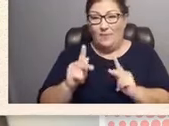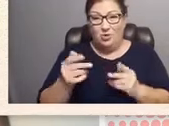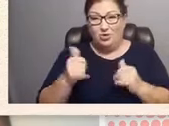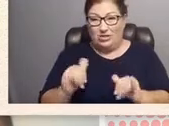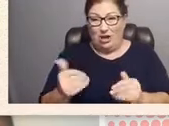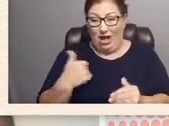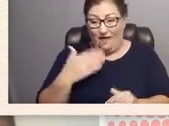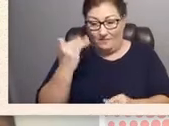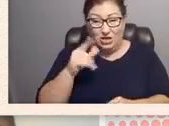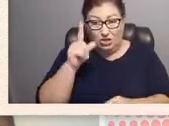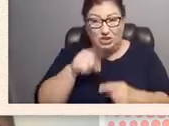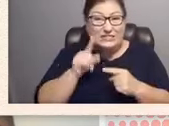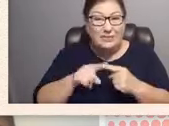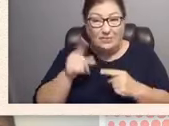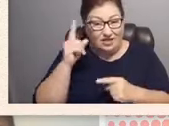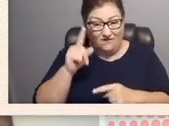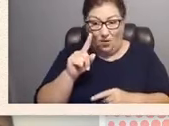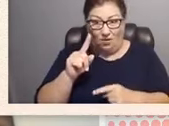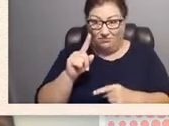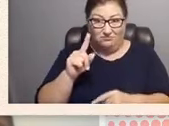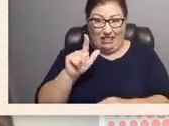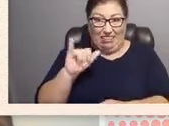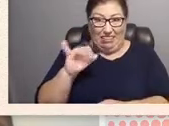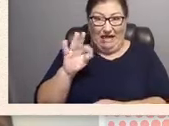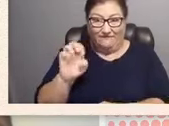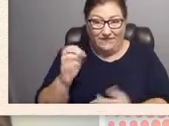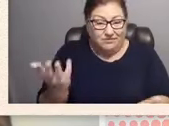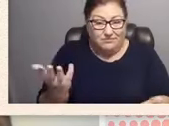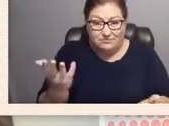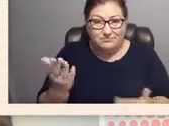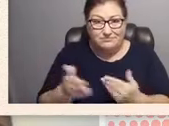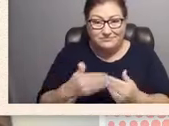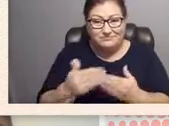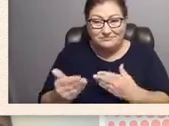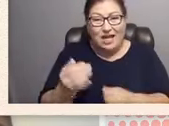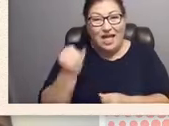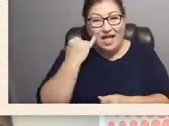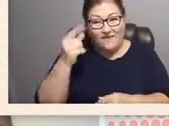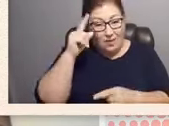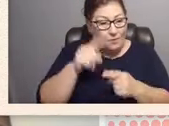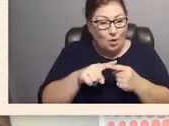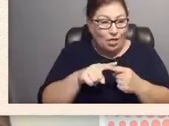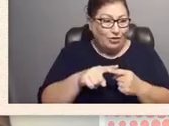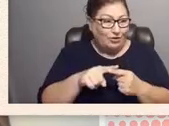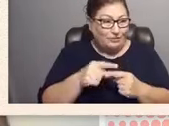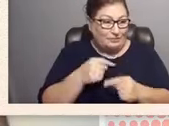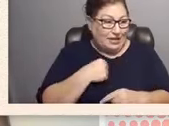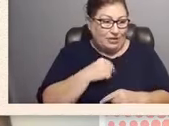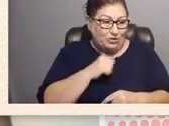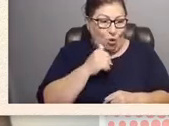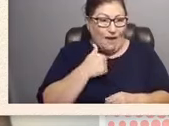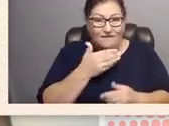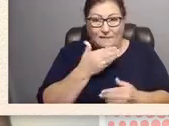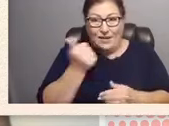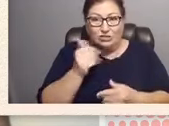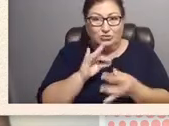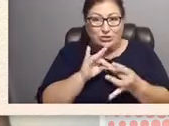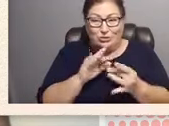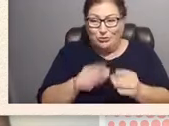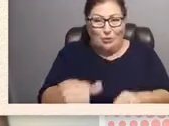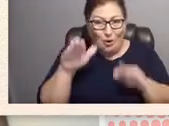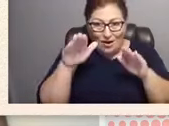life. So even if my brother and I, we didn't really have that best relationship growing up, we still have